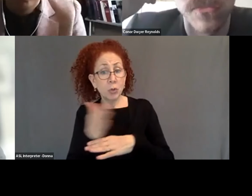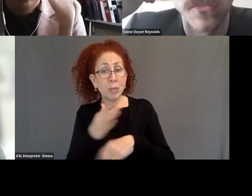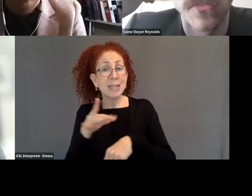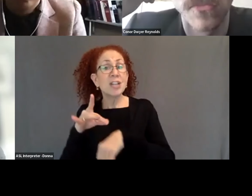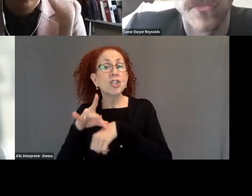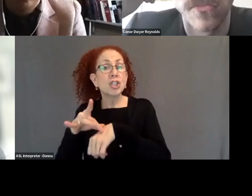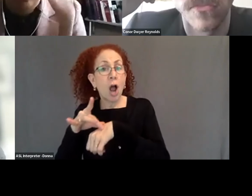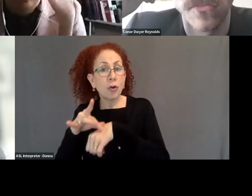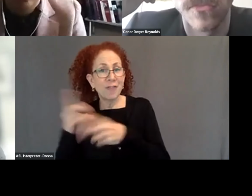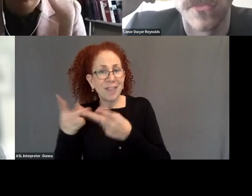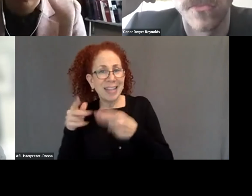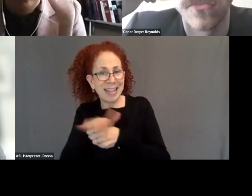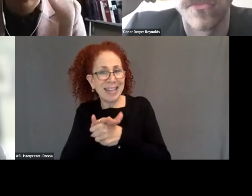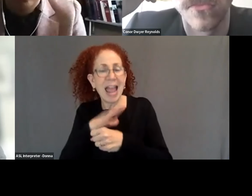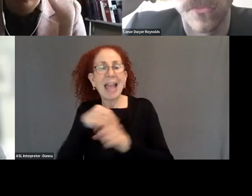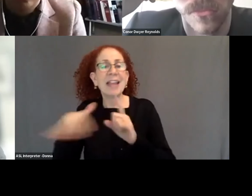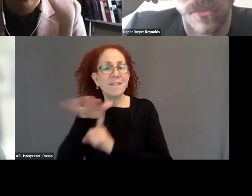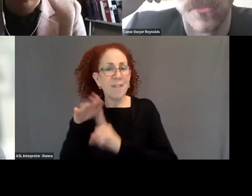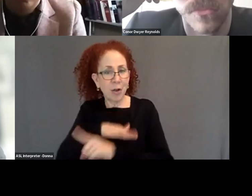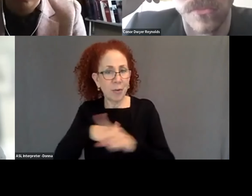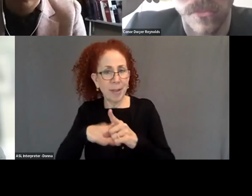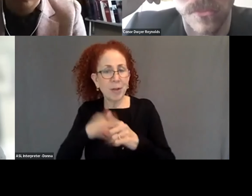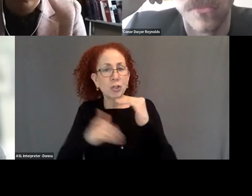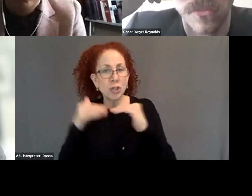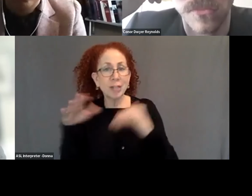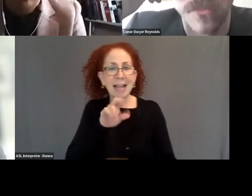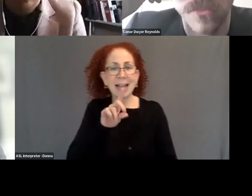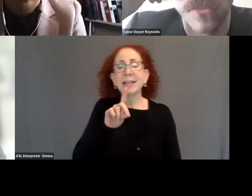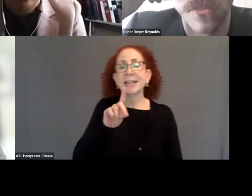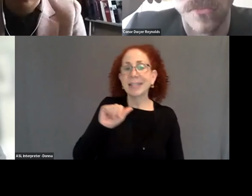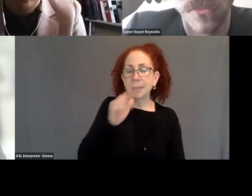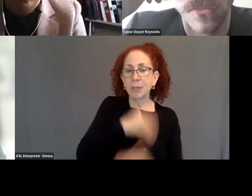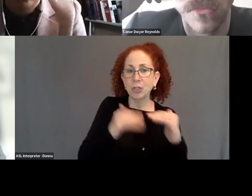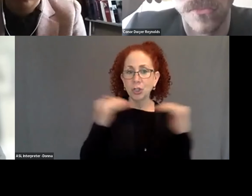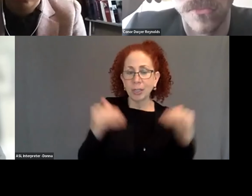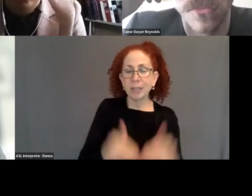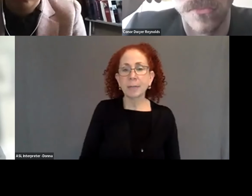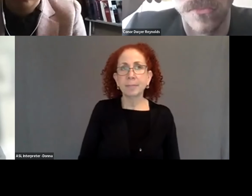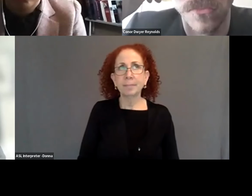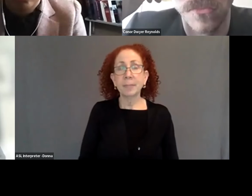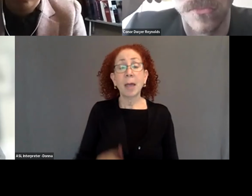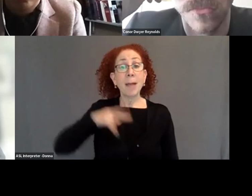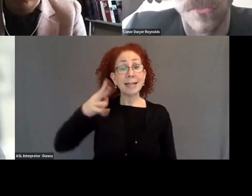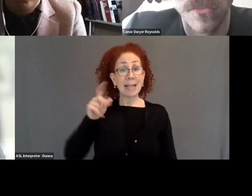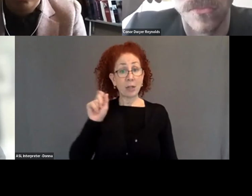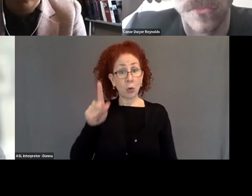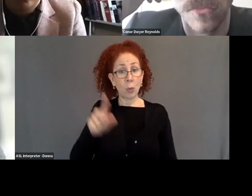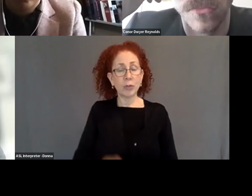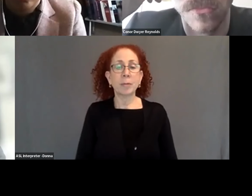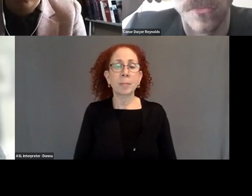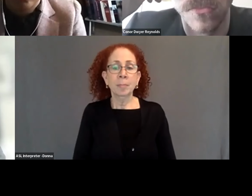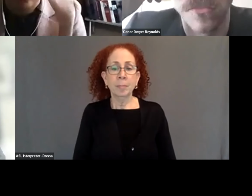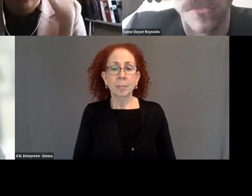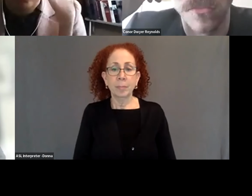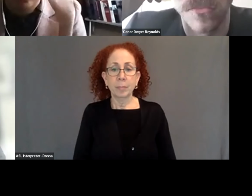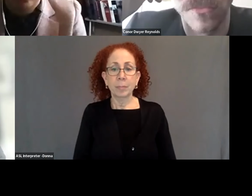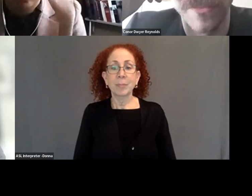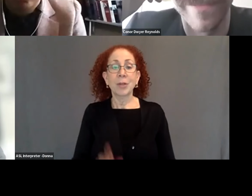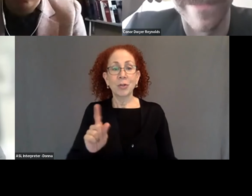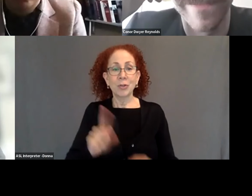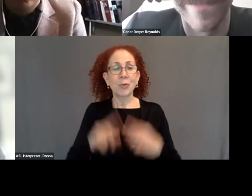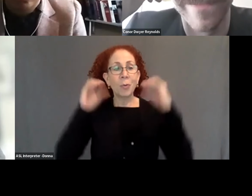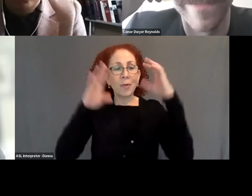geography, environmental justice, and disability justice? My second question is tied to Professor